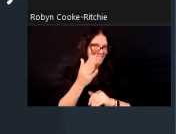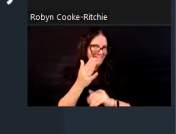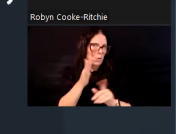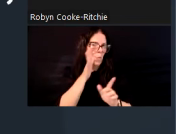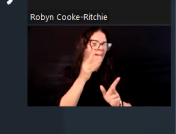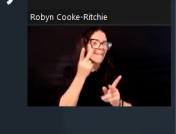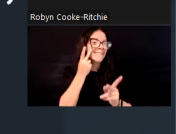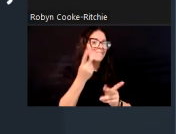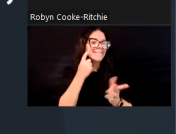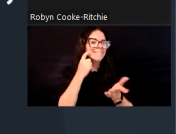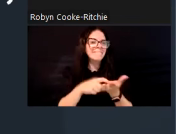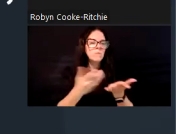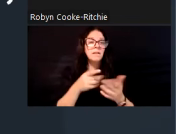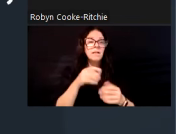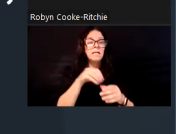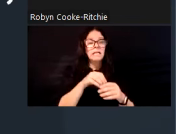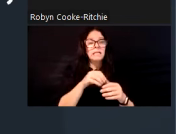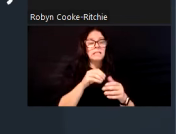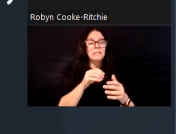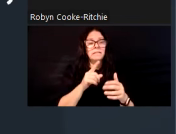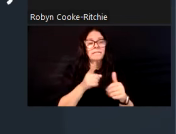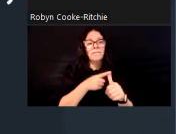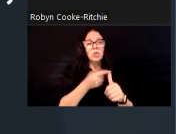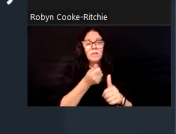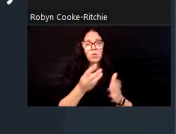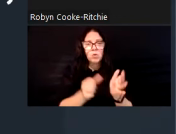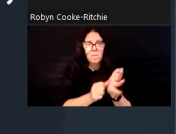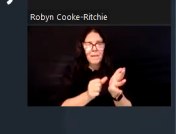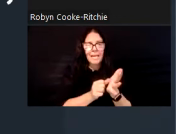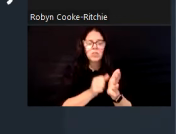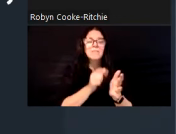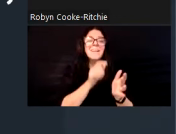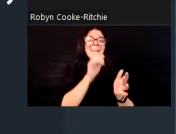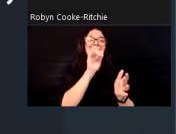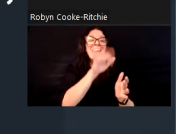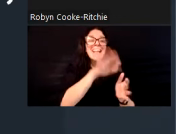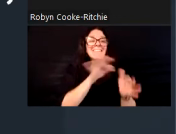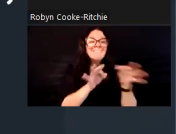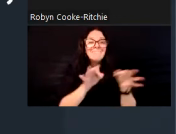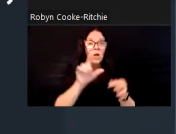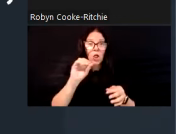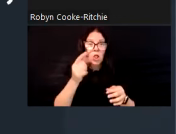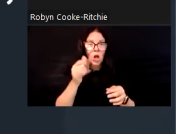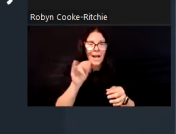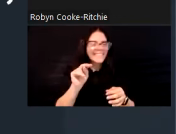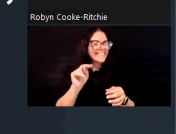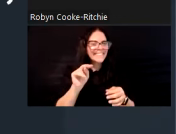is in the initial few pages, it describes the old login system that we used to have called One